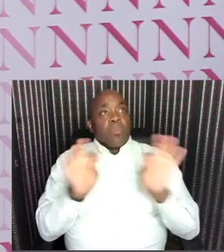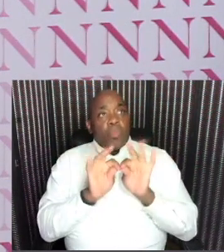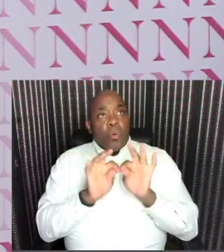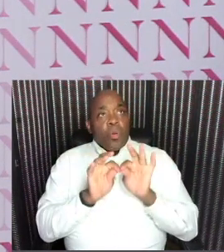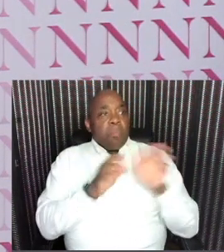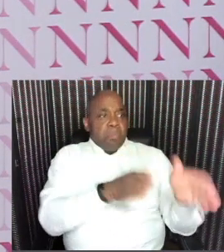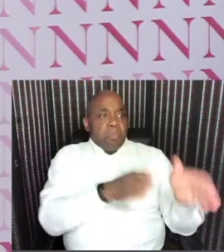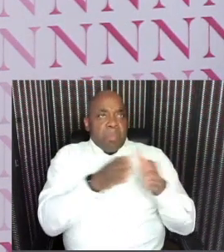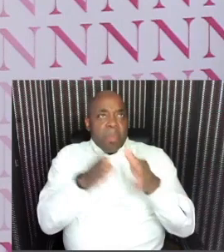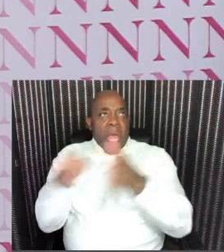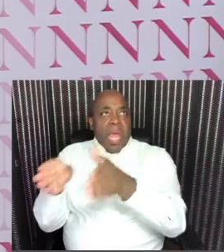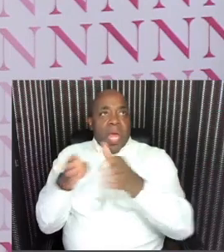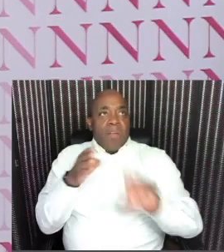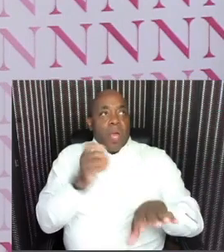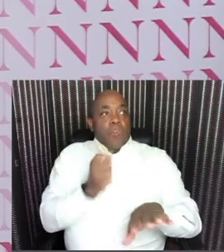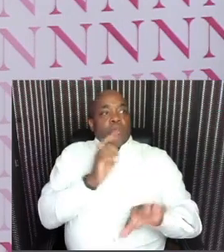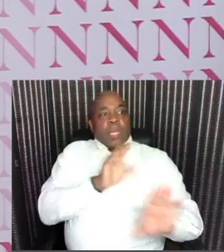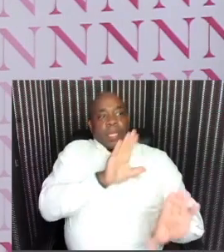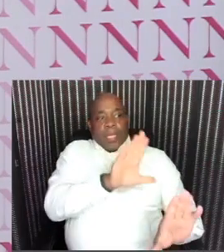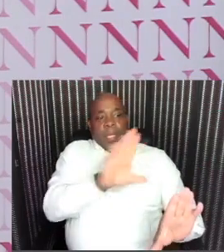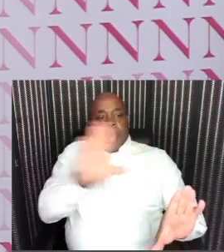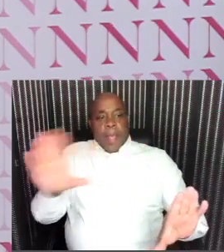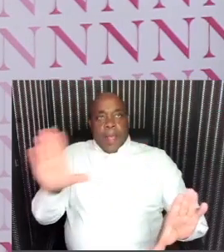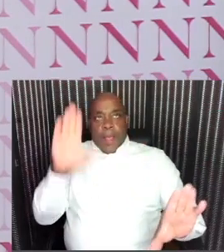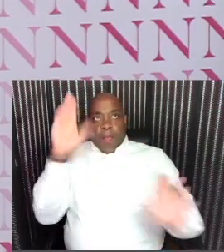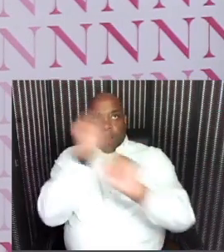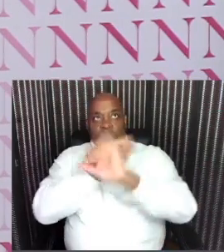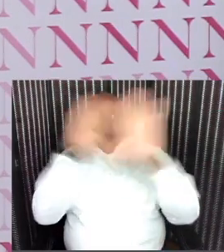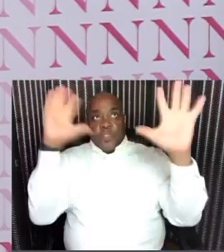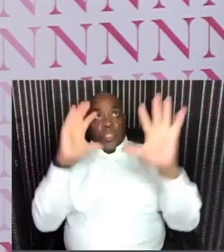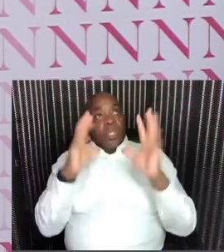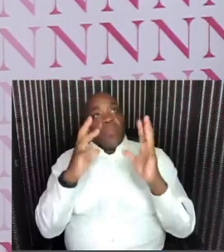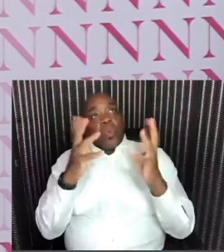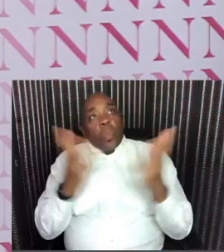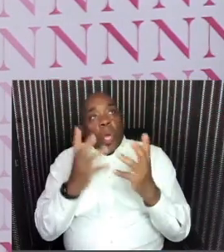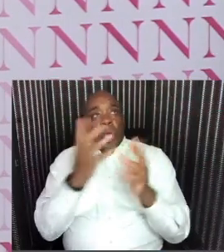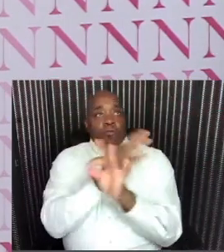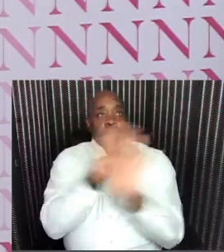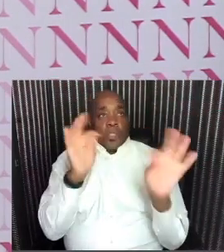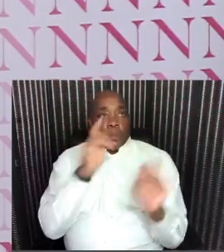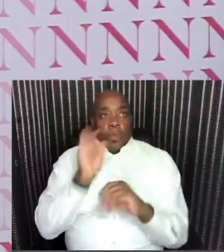understanding their vision of freedom. So